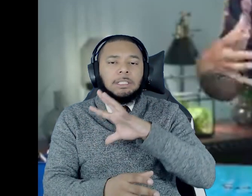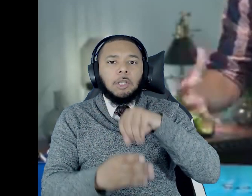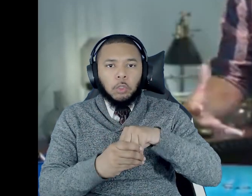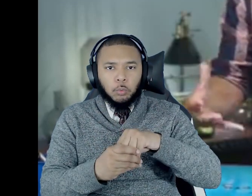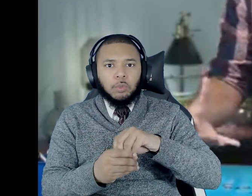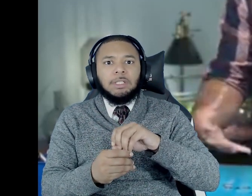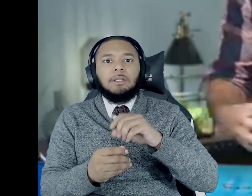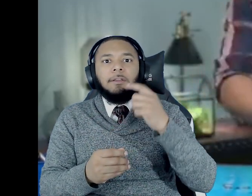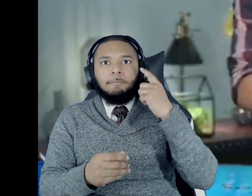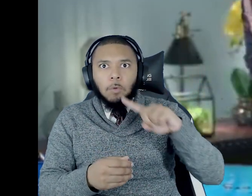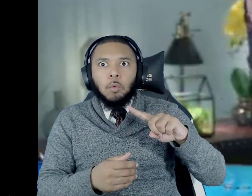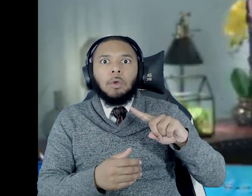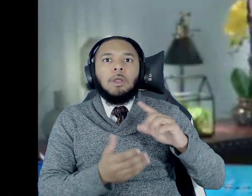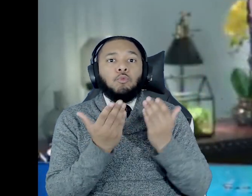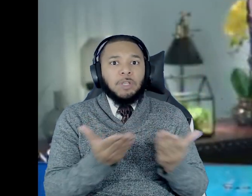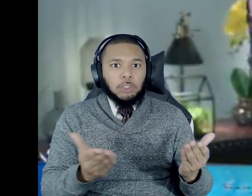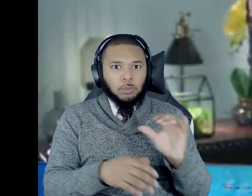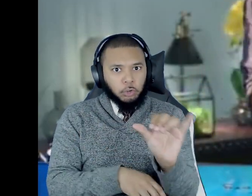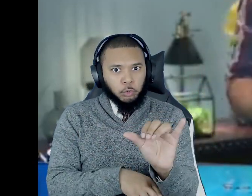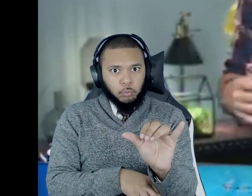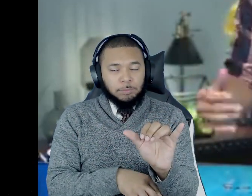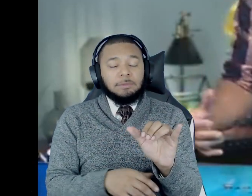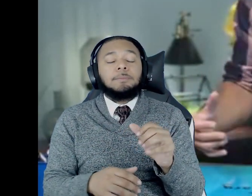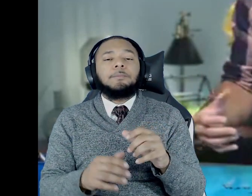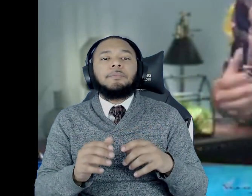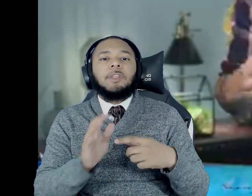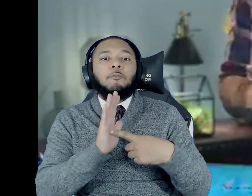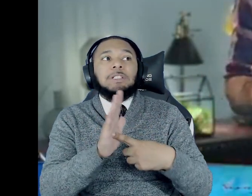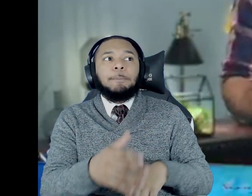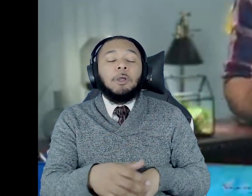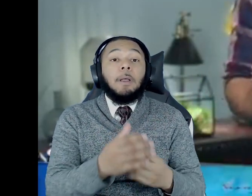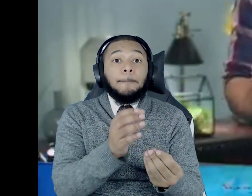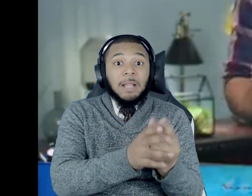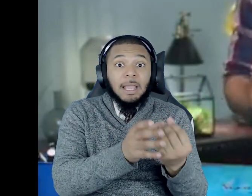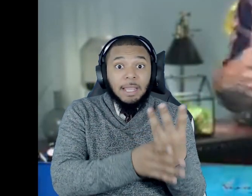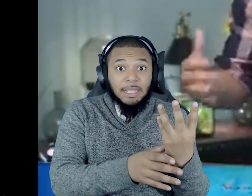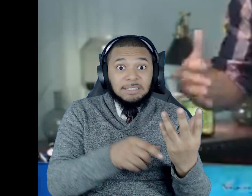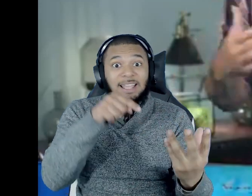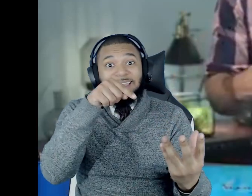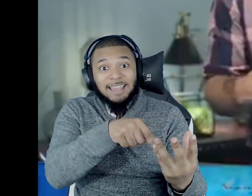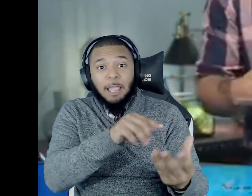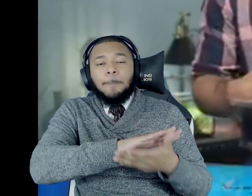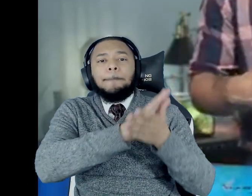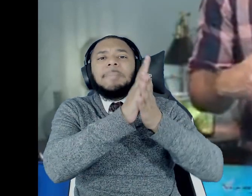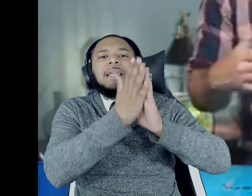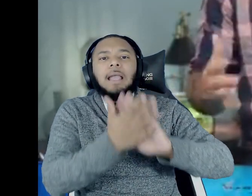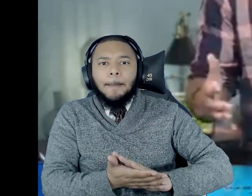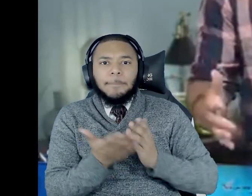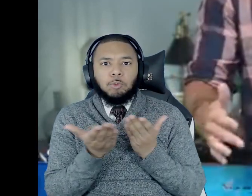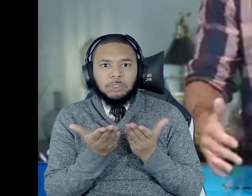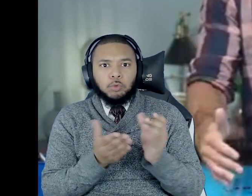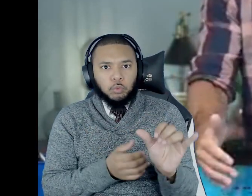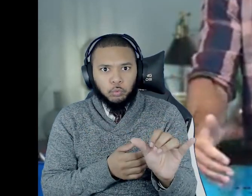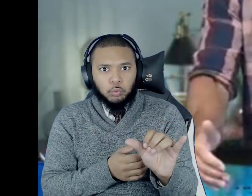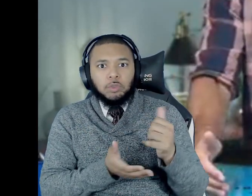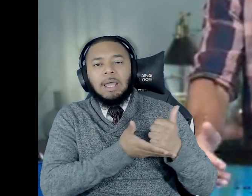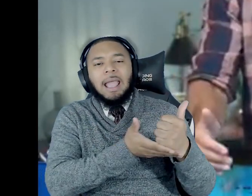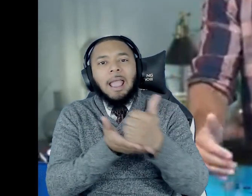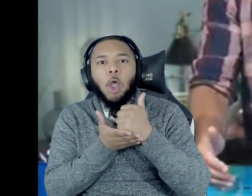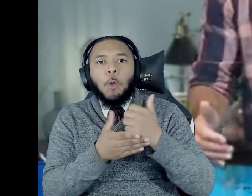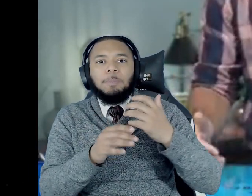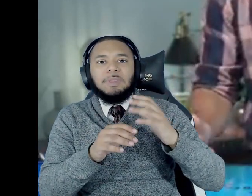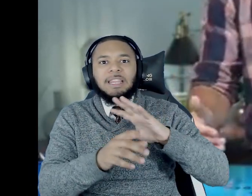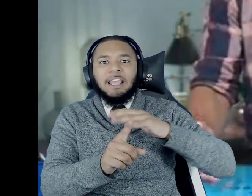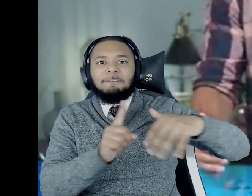because for a lot of animals, especially plants, these services become resources, right? And they are a form of resource. So the resource are a lot of times like